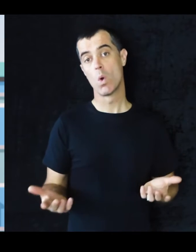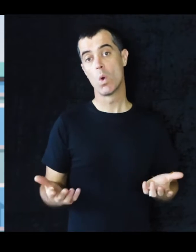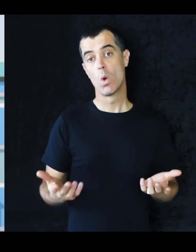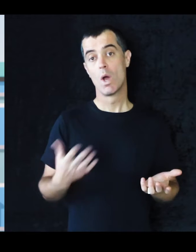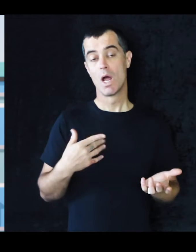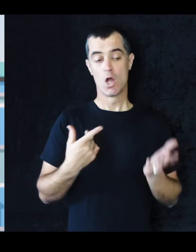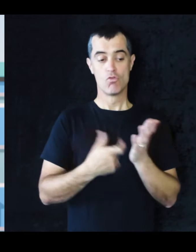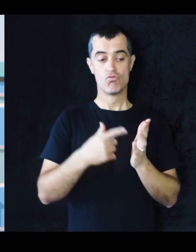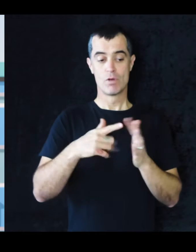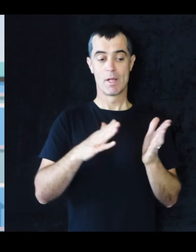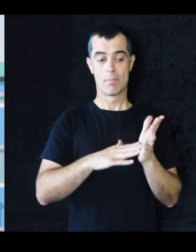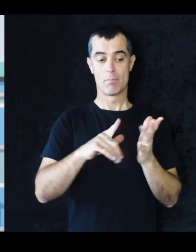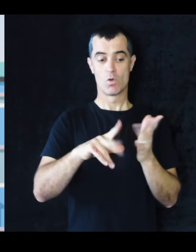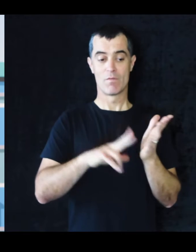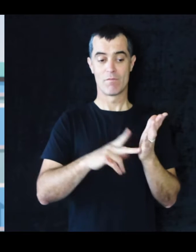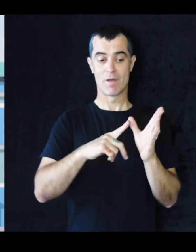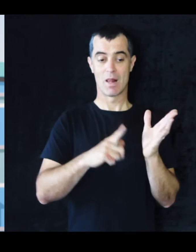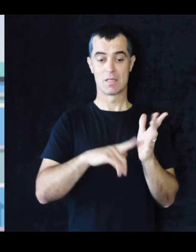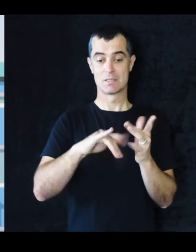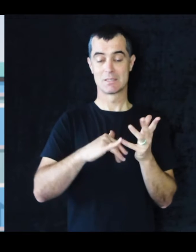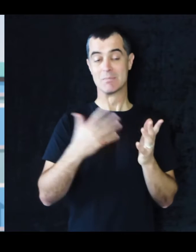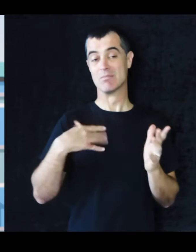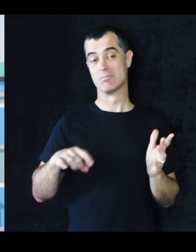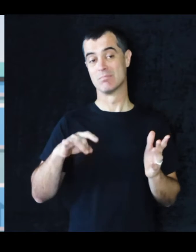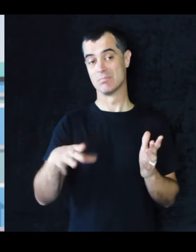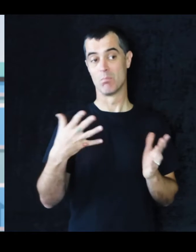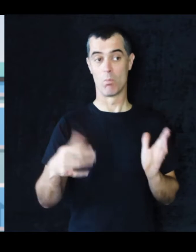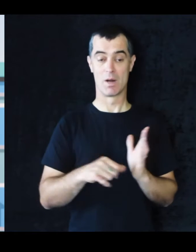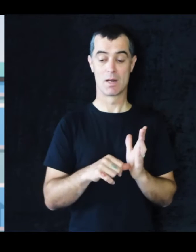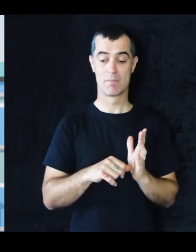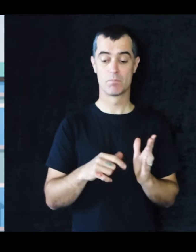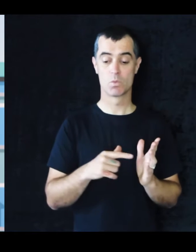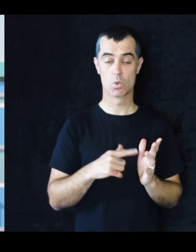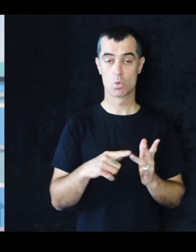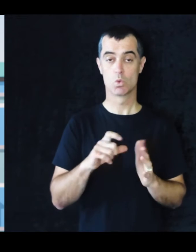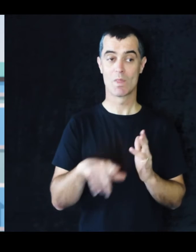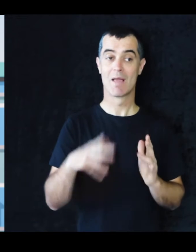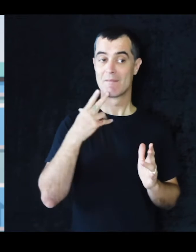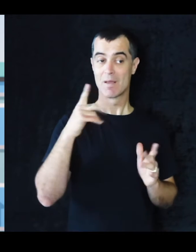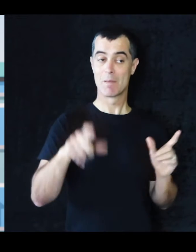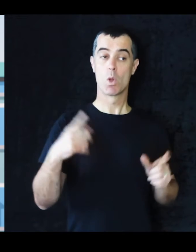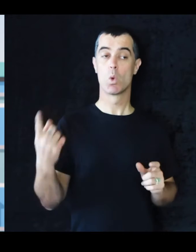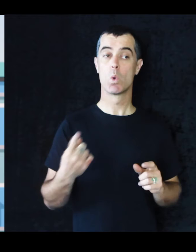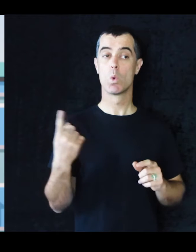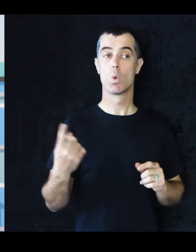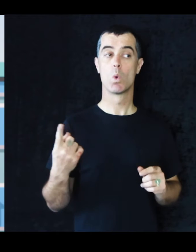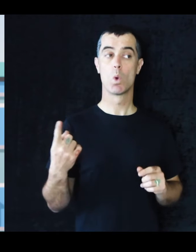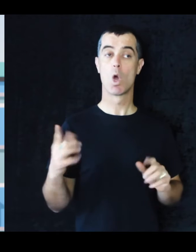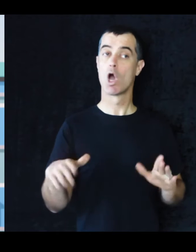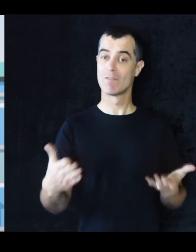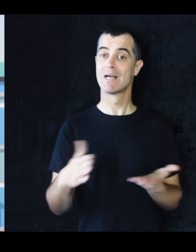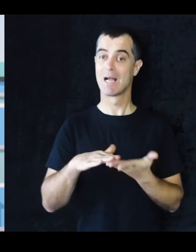licence, or you've got to get a removalist in, which will cost more money, to do that. But if you had